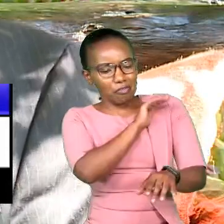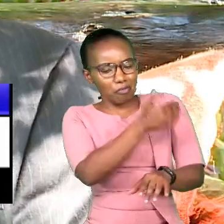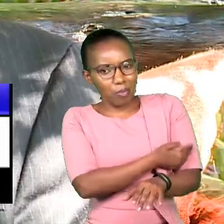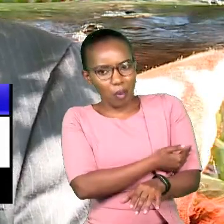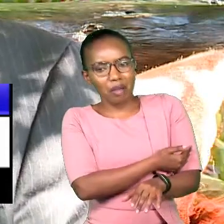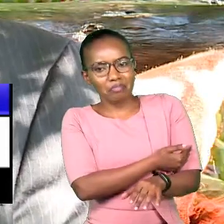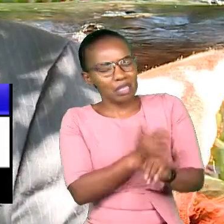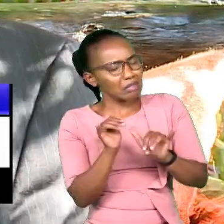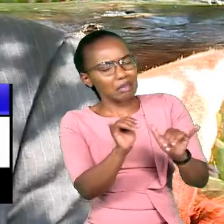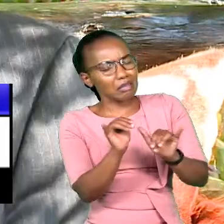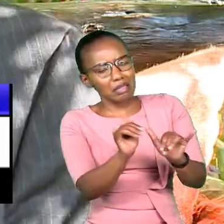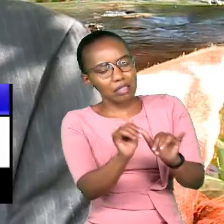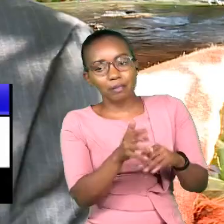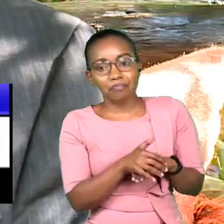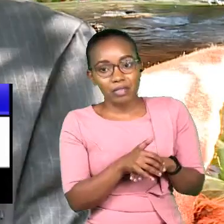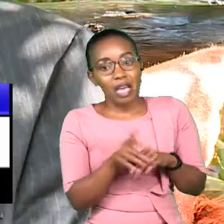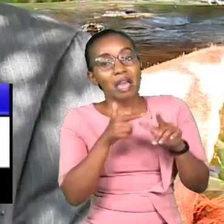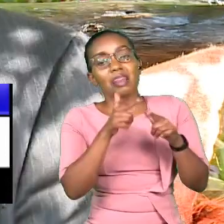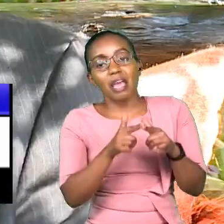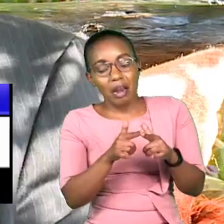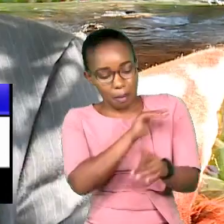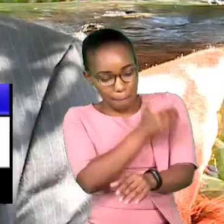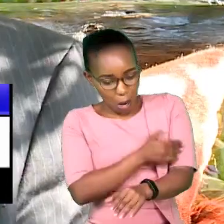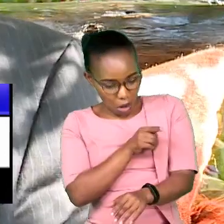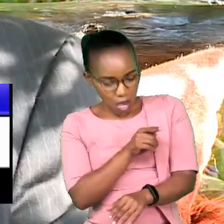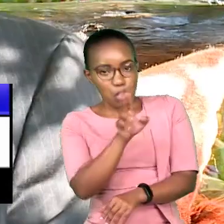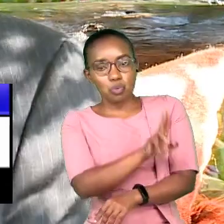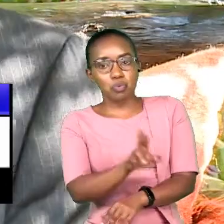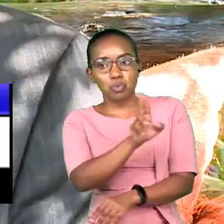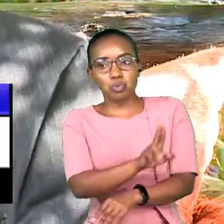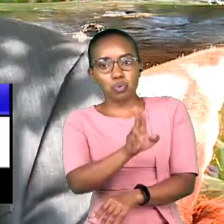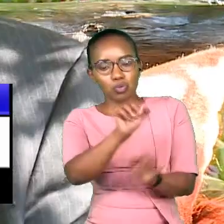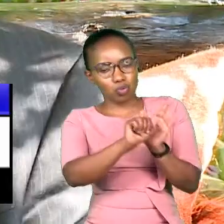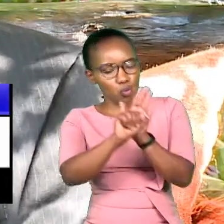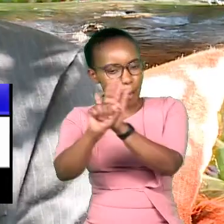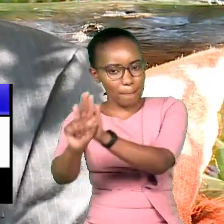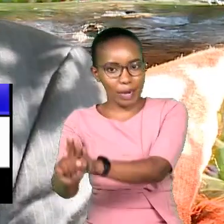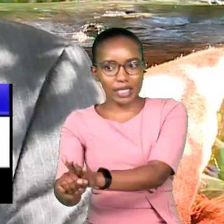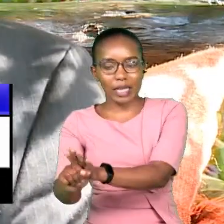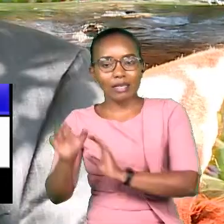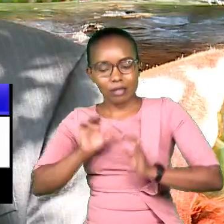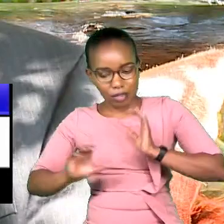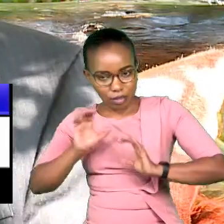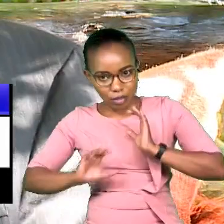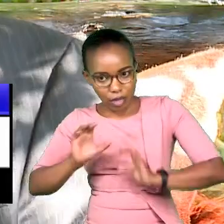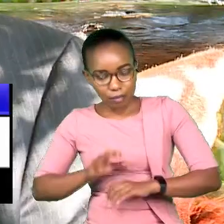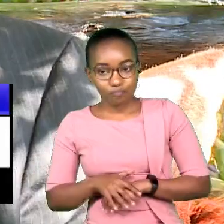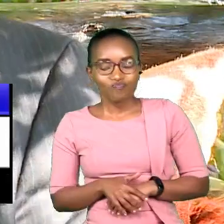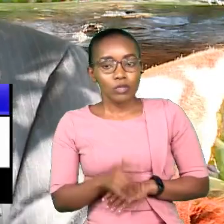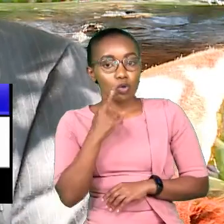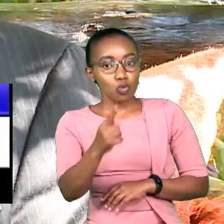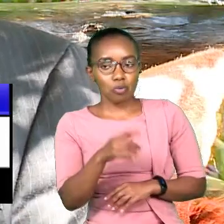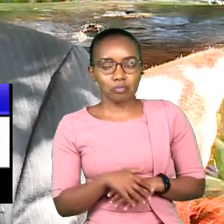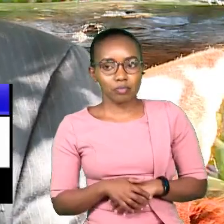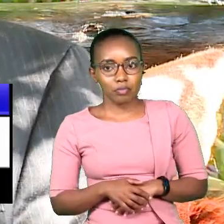then use that power to, as it were, kukandamiza, to bring down the citizen. And so I